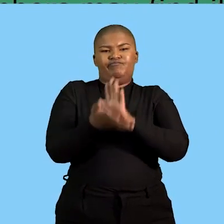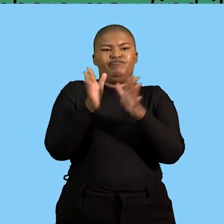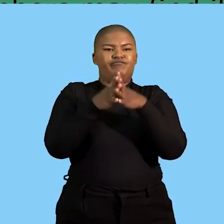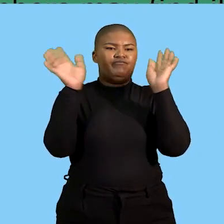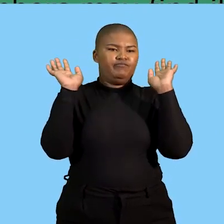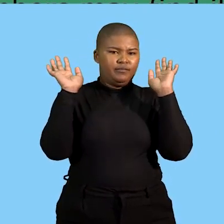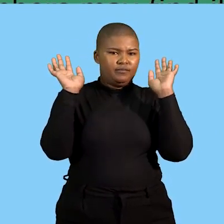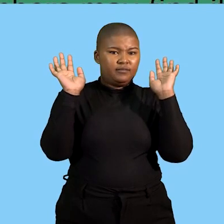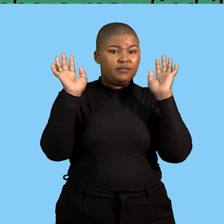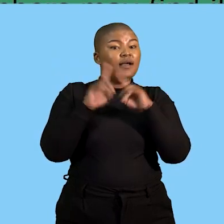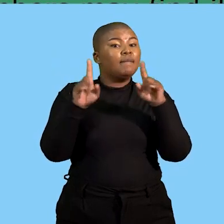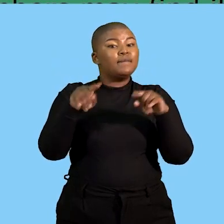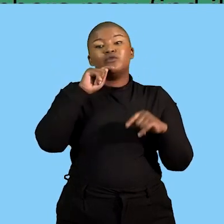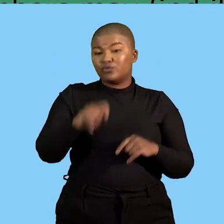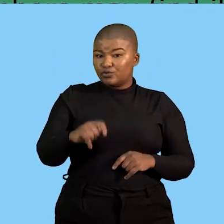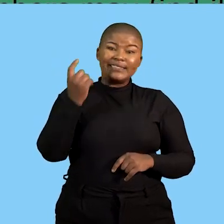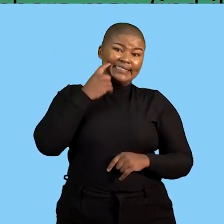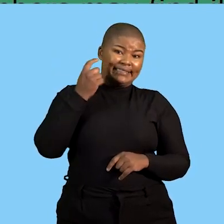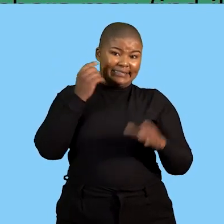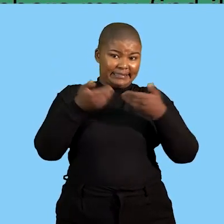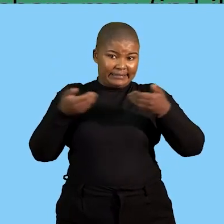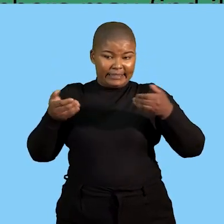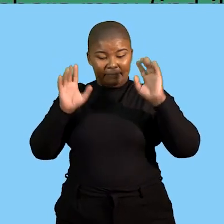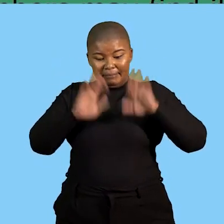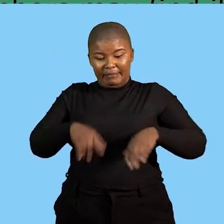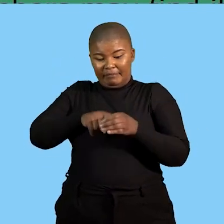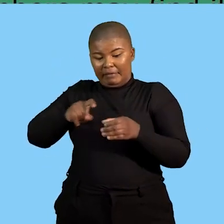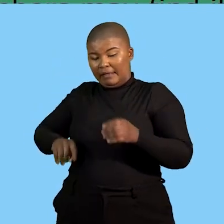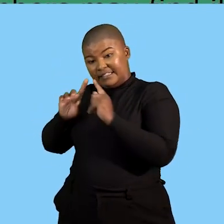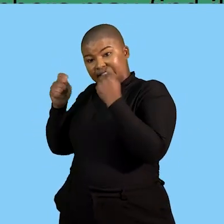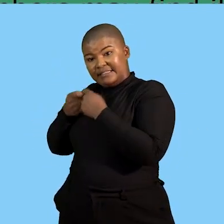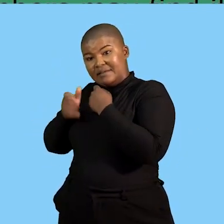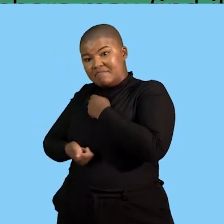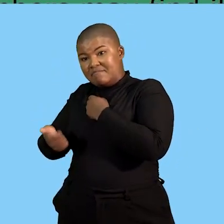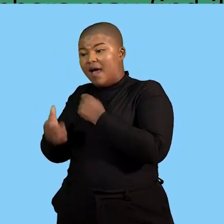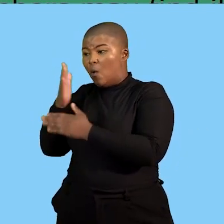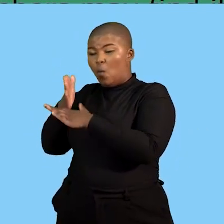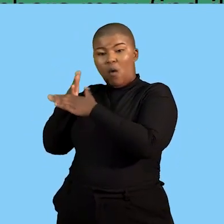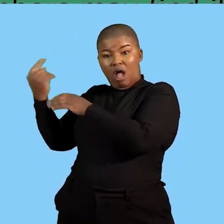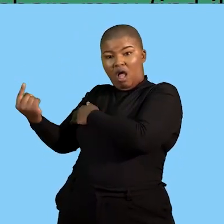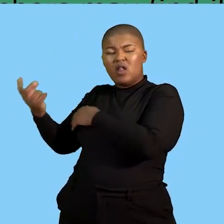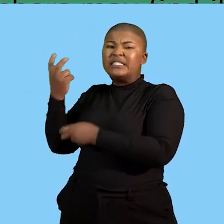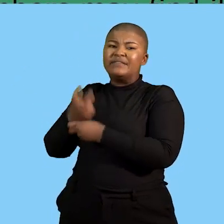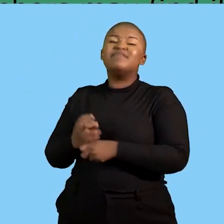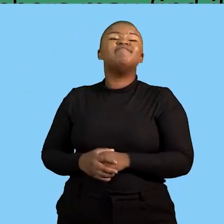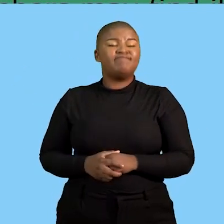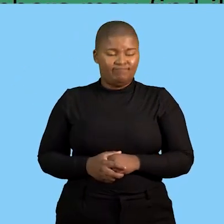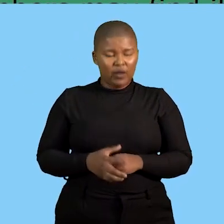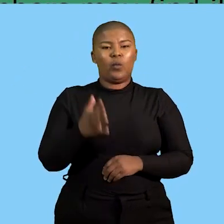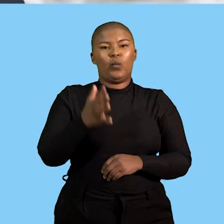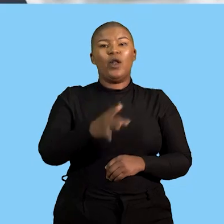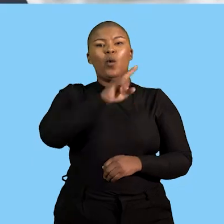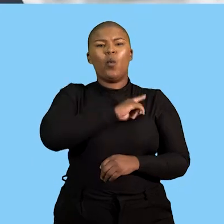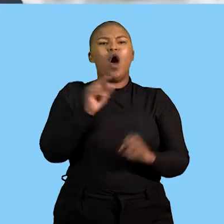be traumatic as team members may find it difficult to perform as individuals because they're used to